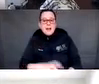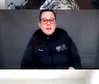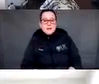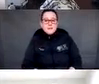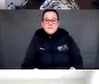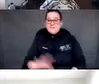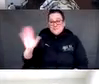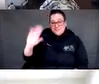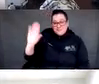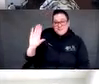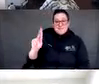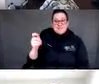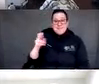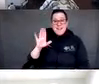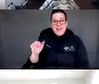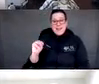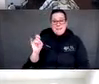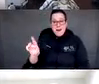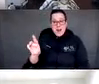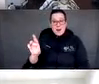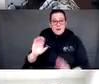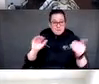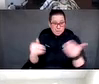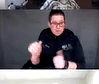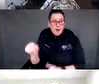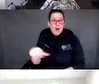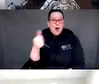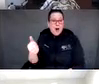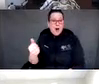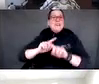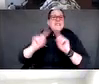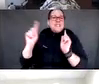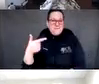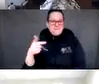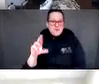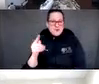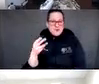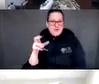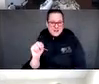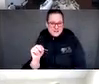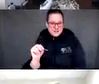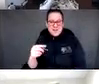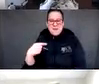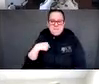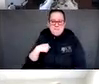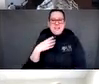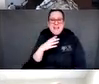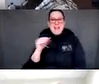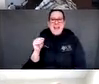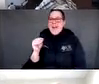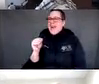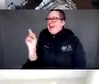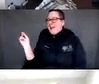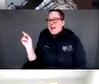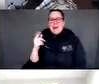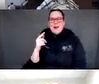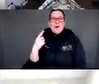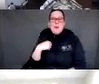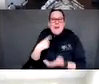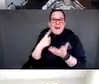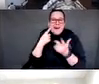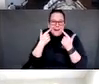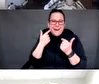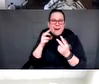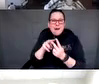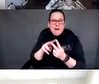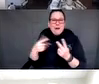Hello, I'd like to introduce another Gretchen, and the other Gretchen and I had some chuckles about me confusing this Gretchen and her. They're both